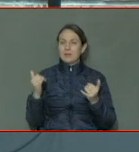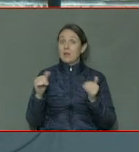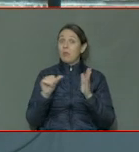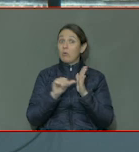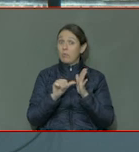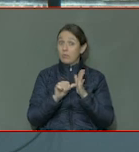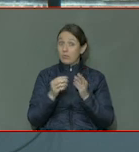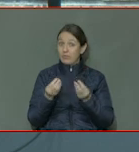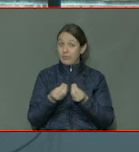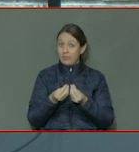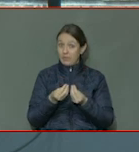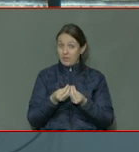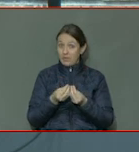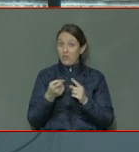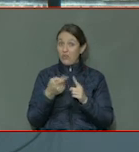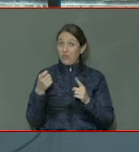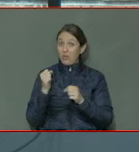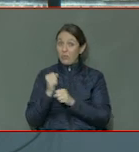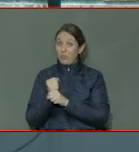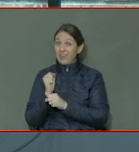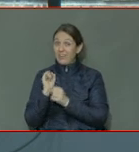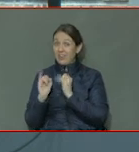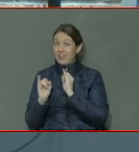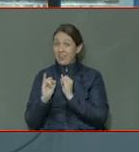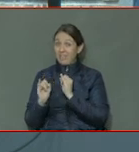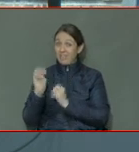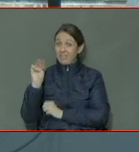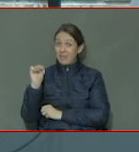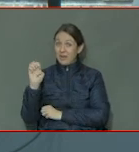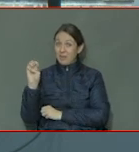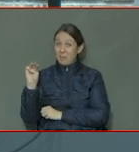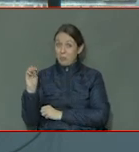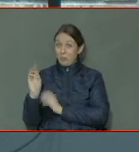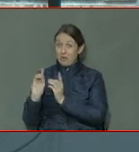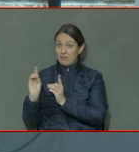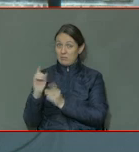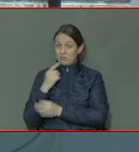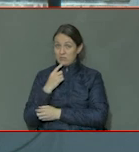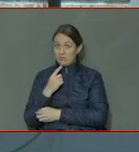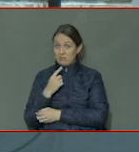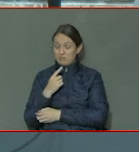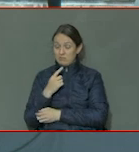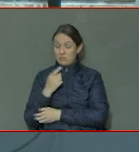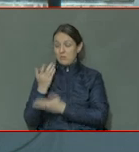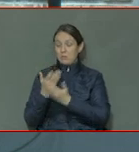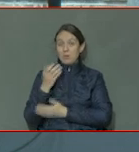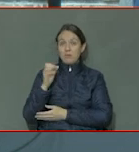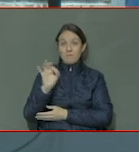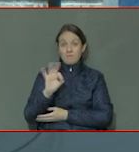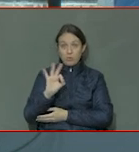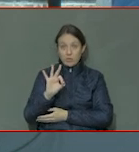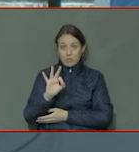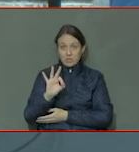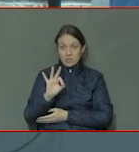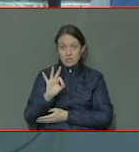they said in the grade 11 memo discussion. If they ask you a force diagram,